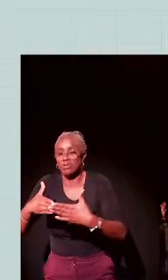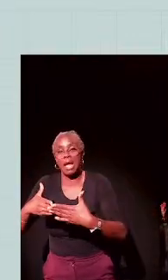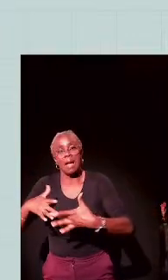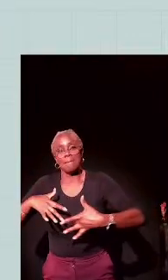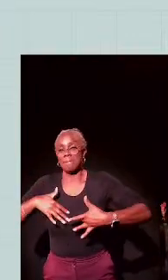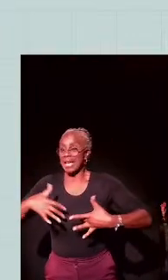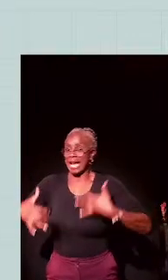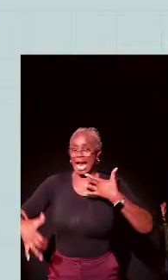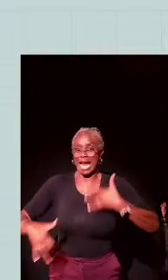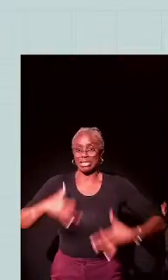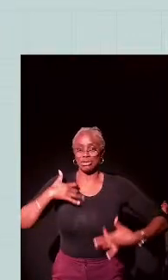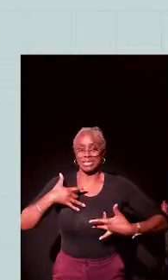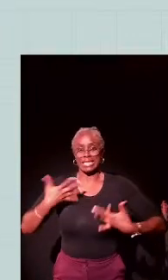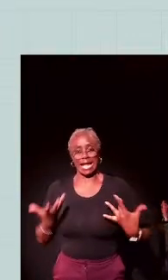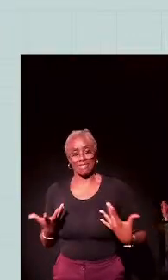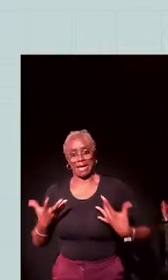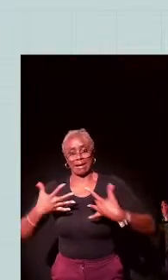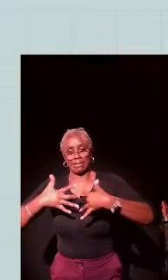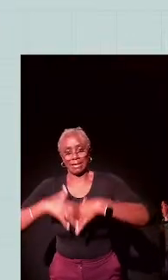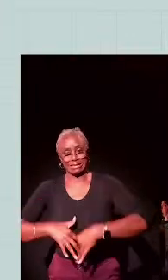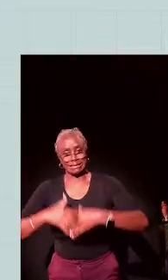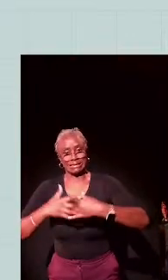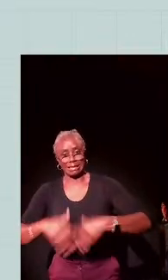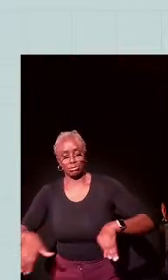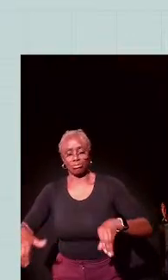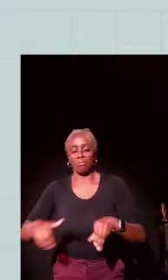in that intersection quite a lot.